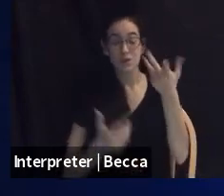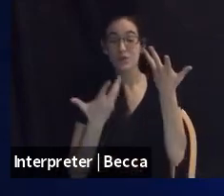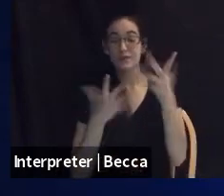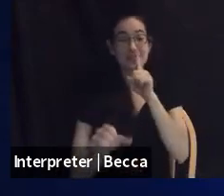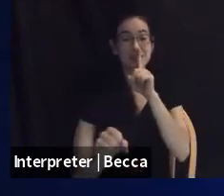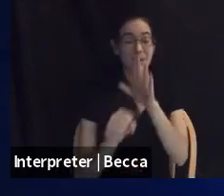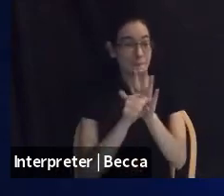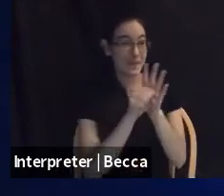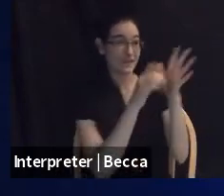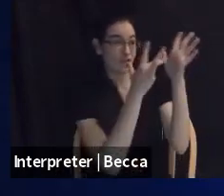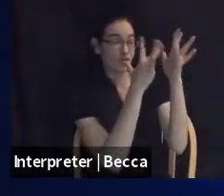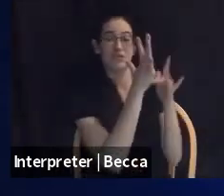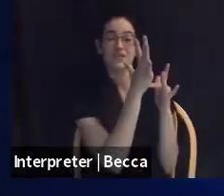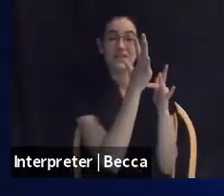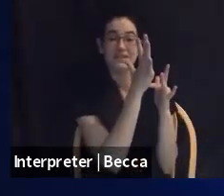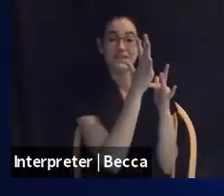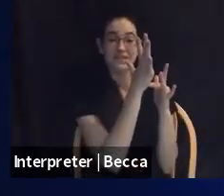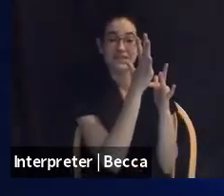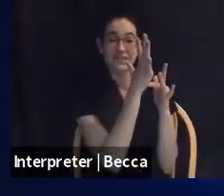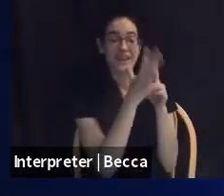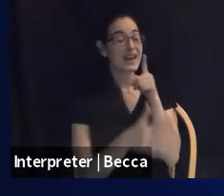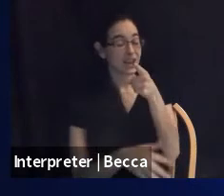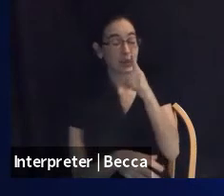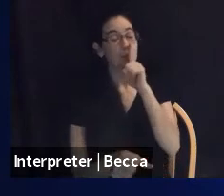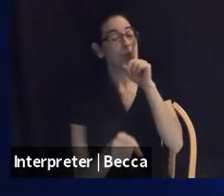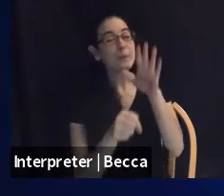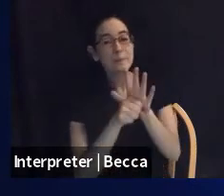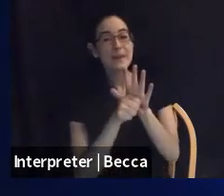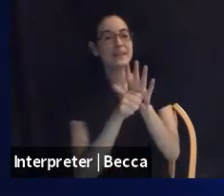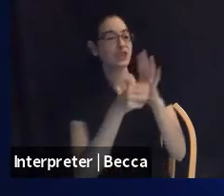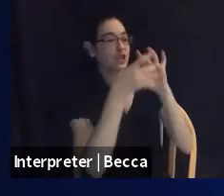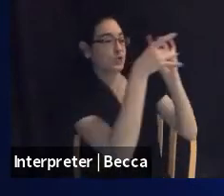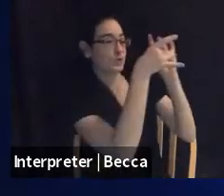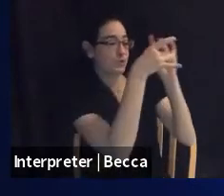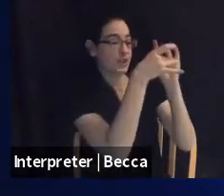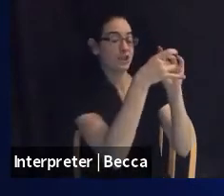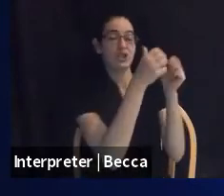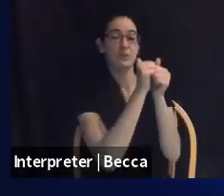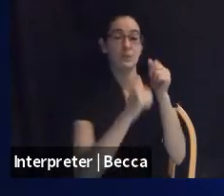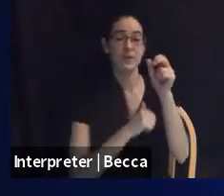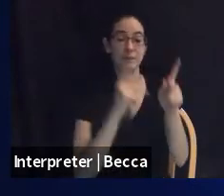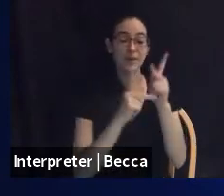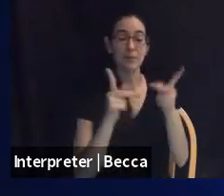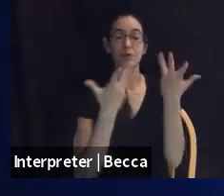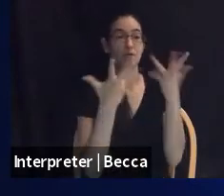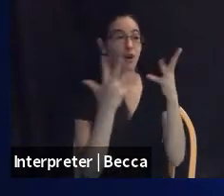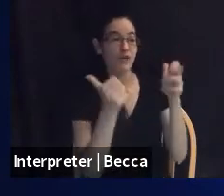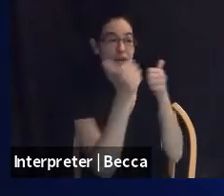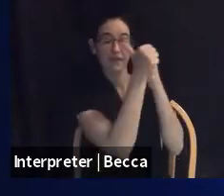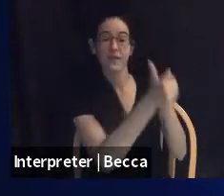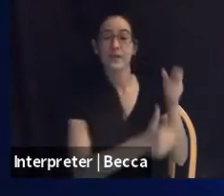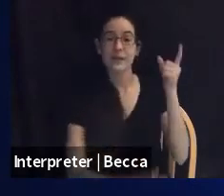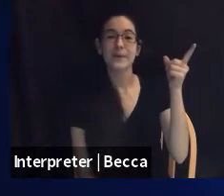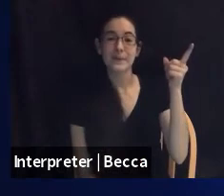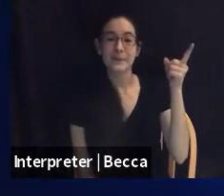to Jesus Christ, when you commit to a relationship with people who have also committed to Christ,